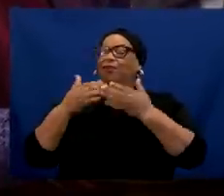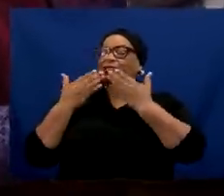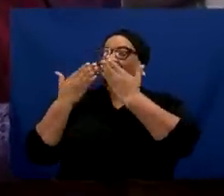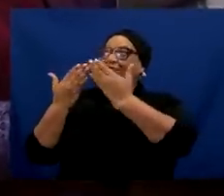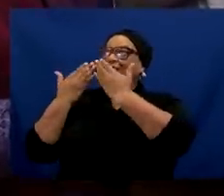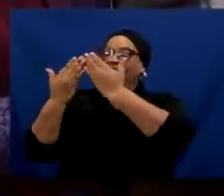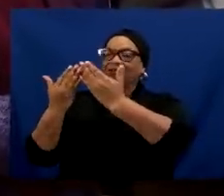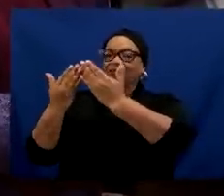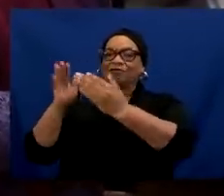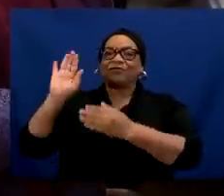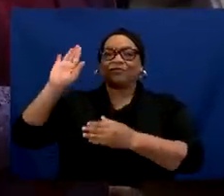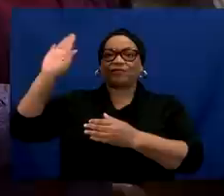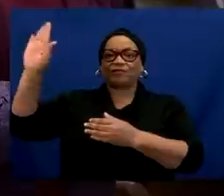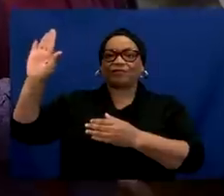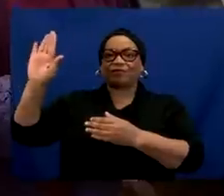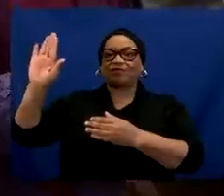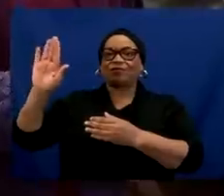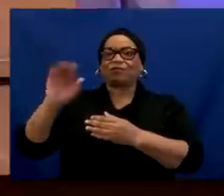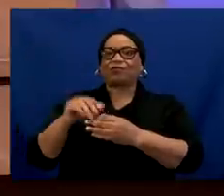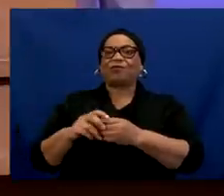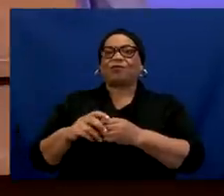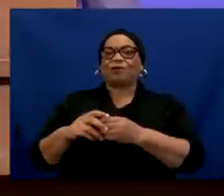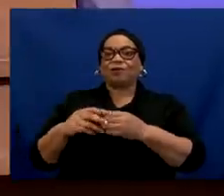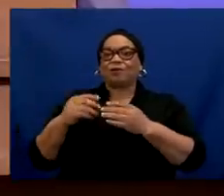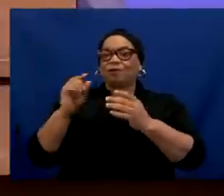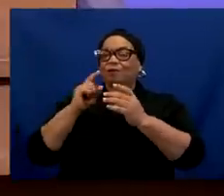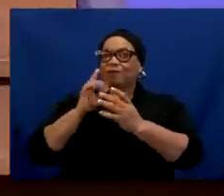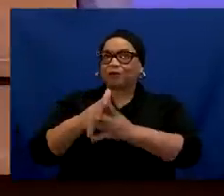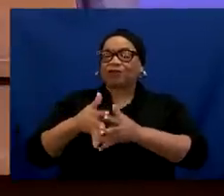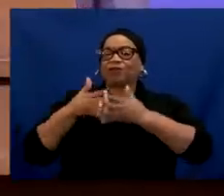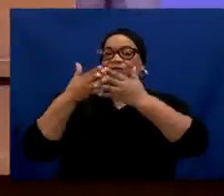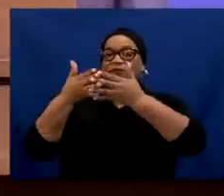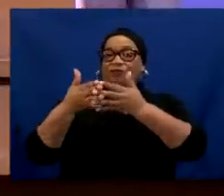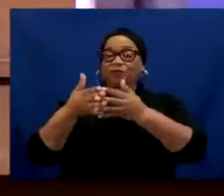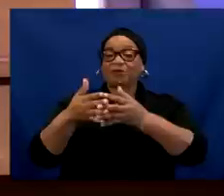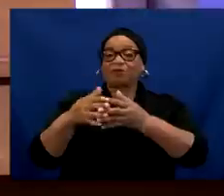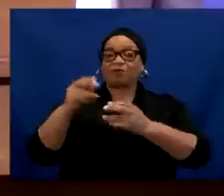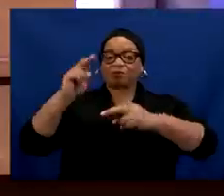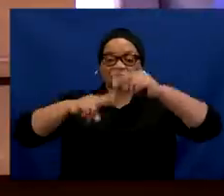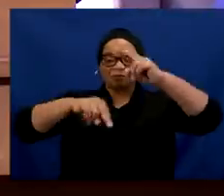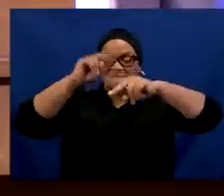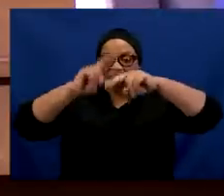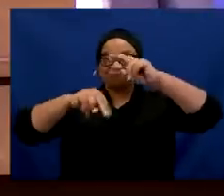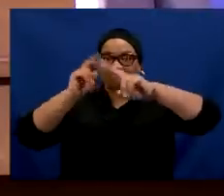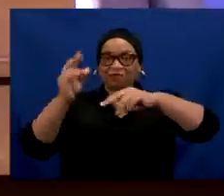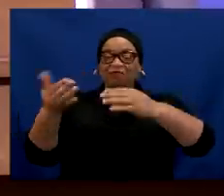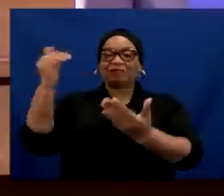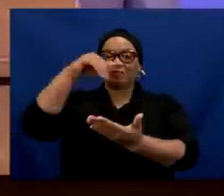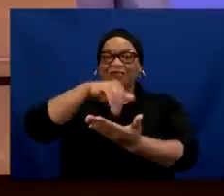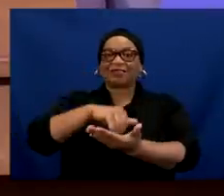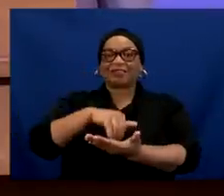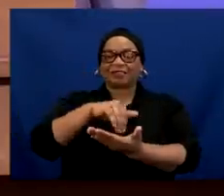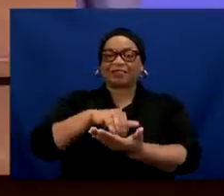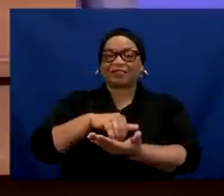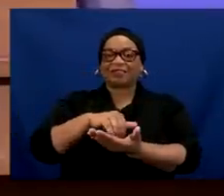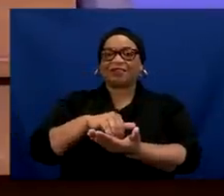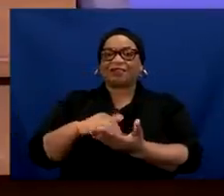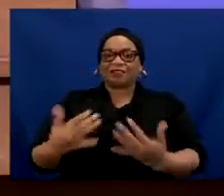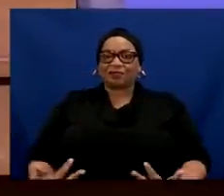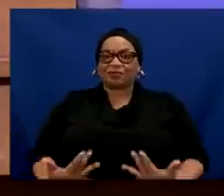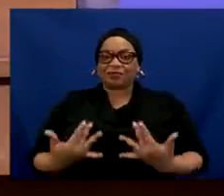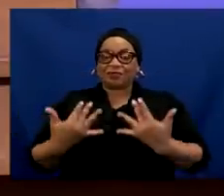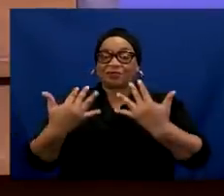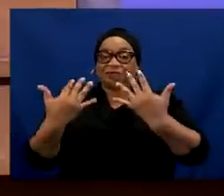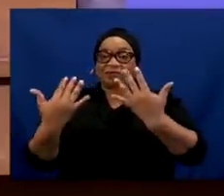will restore. You will lift up again. You will rebuild again. You will revive again. You